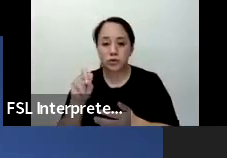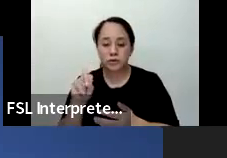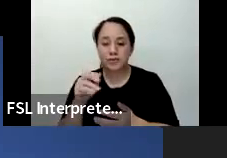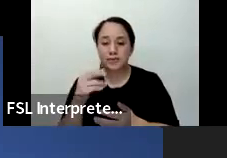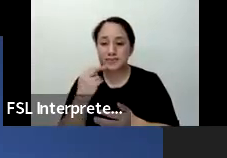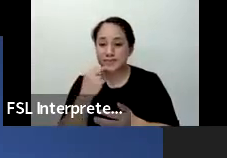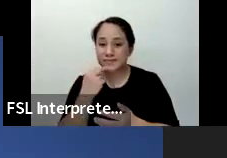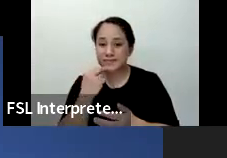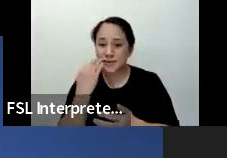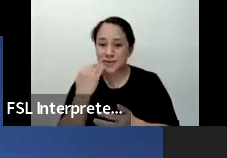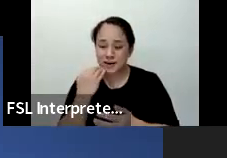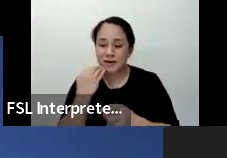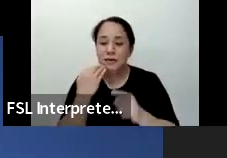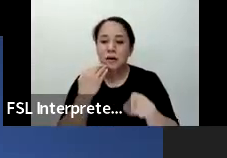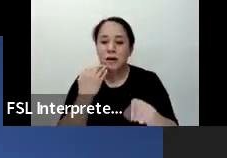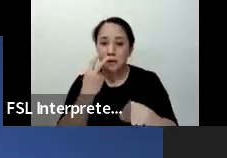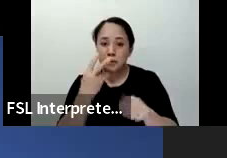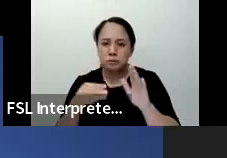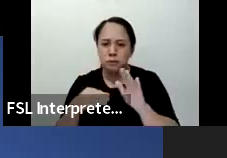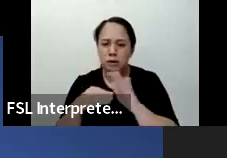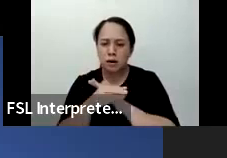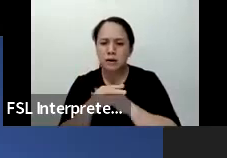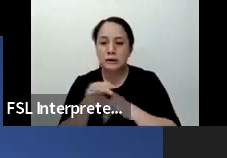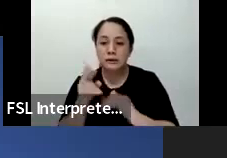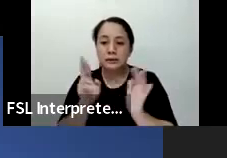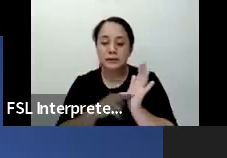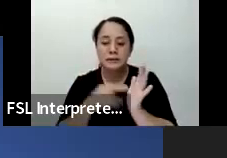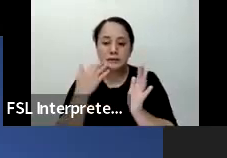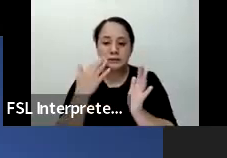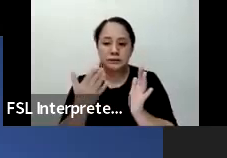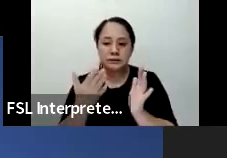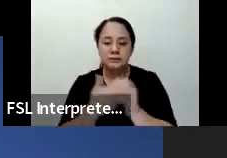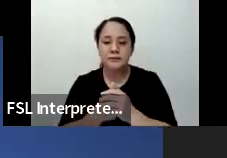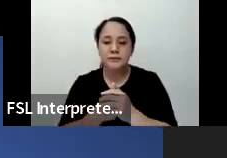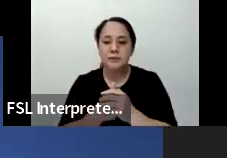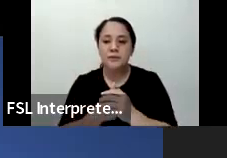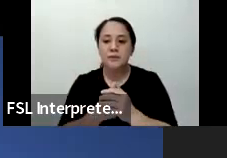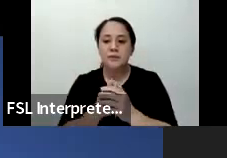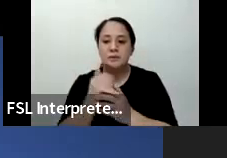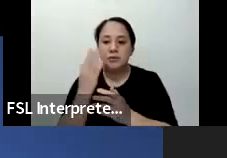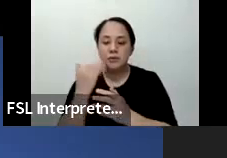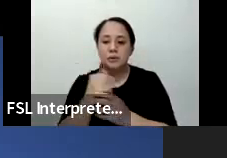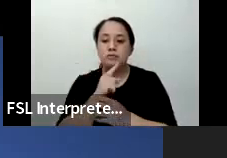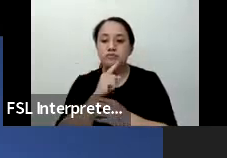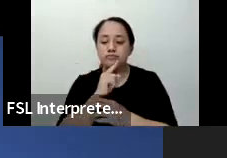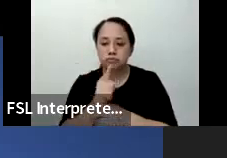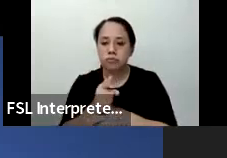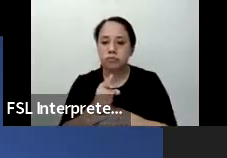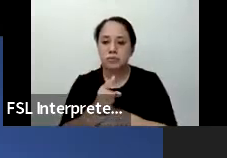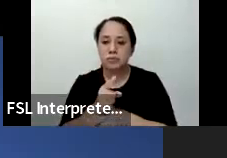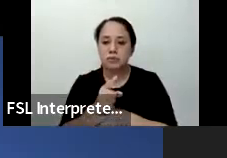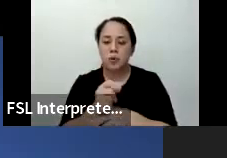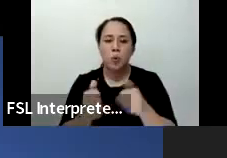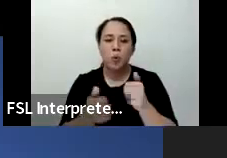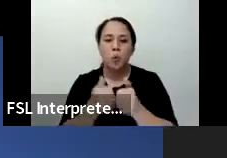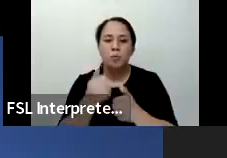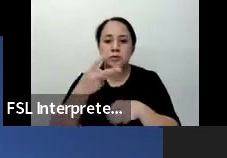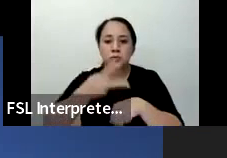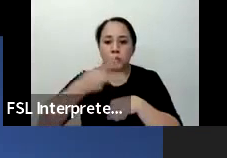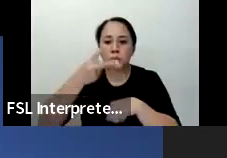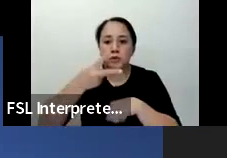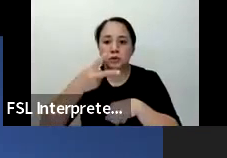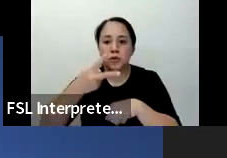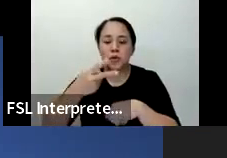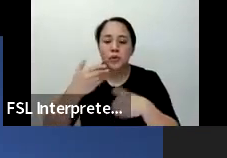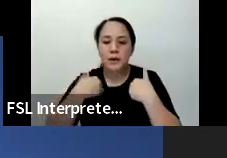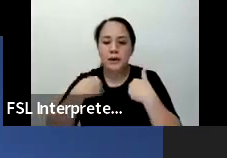spike in the number of registered deaths under malnutrition, which is actually almost double what we